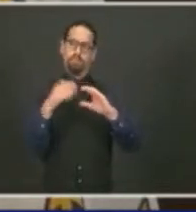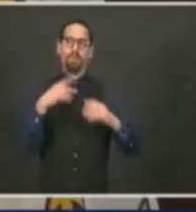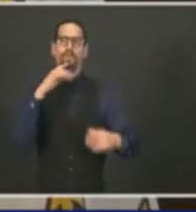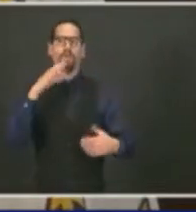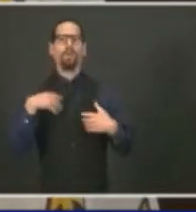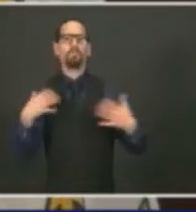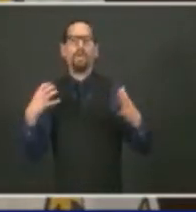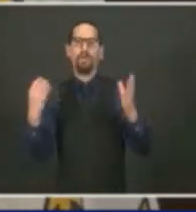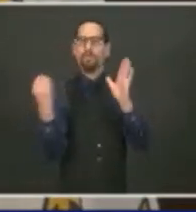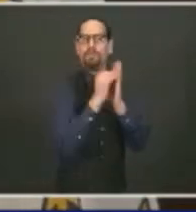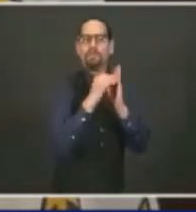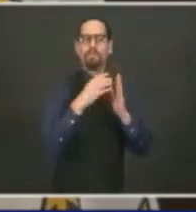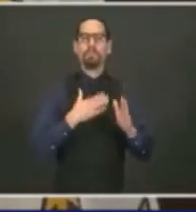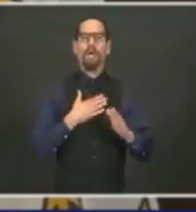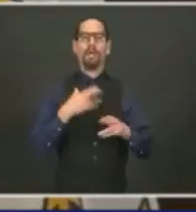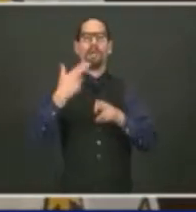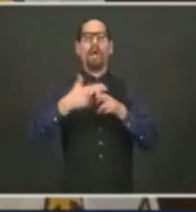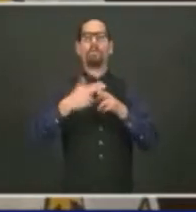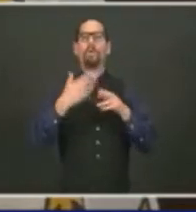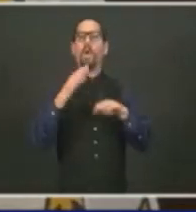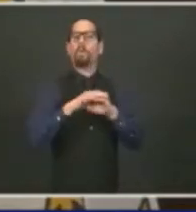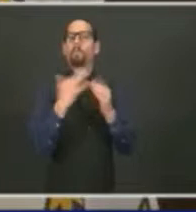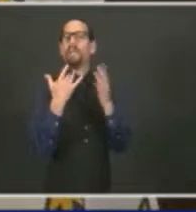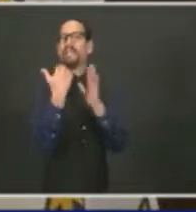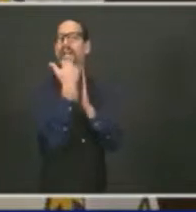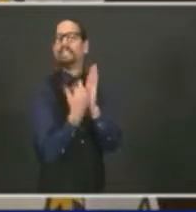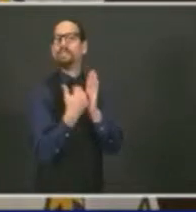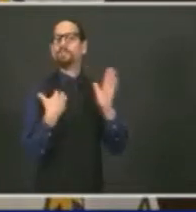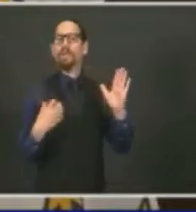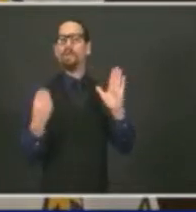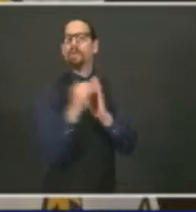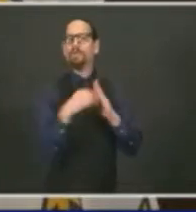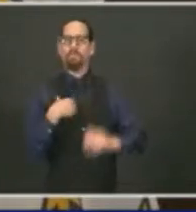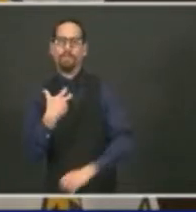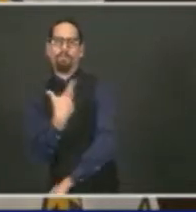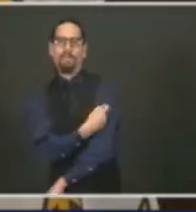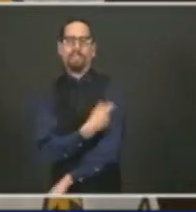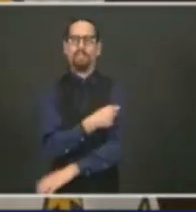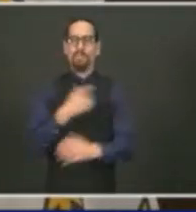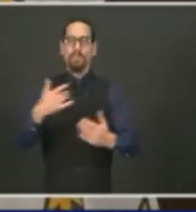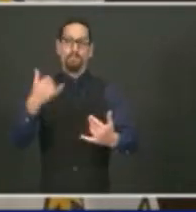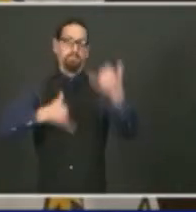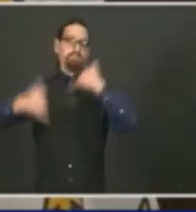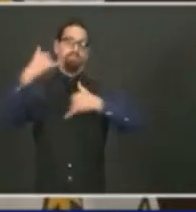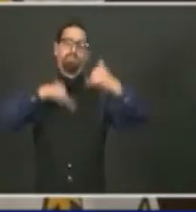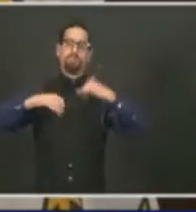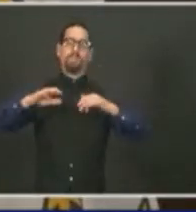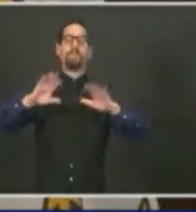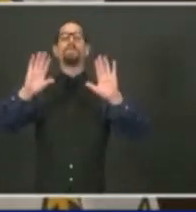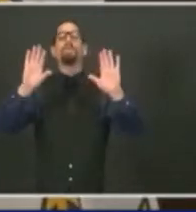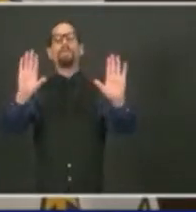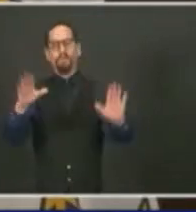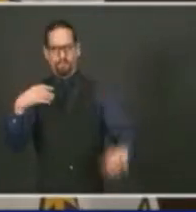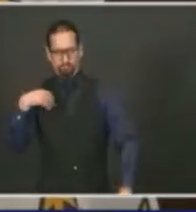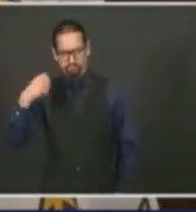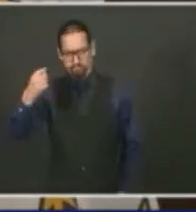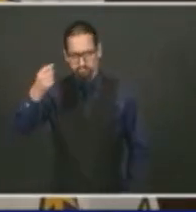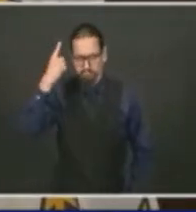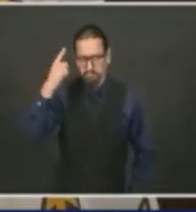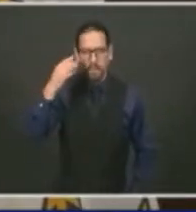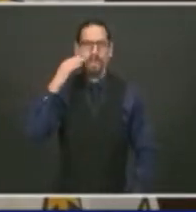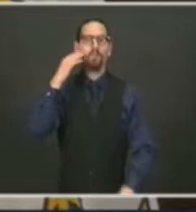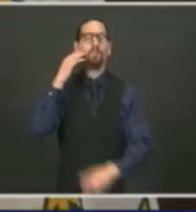That's what we're here for. We are approaching this in a structured way with a focus on getting vaccine to people who are most at risk. And we've talked a little bit about